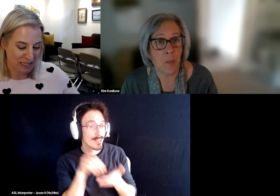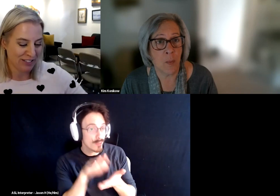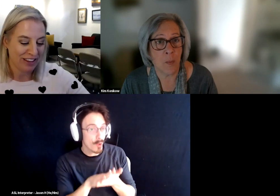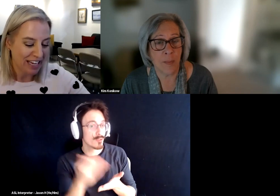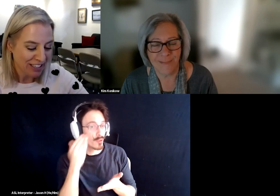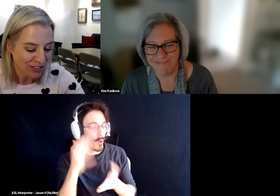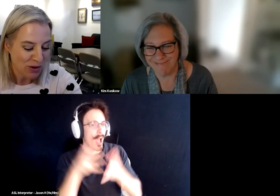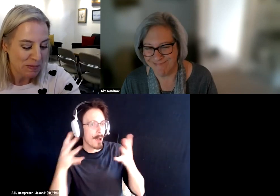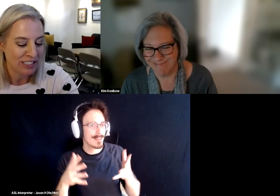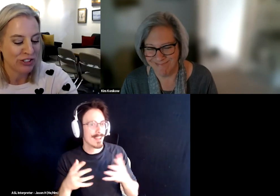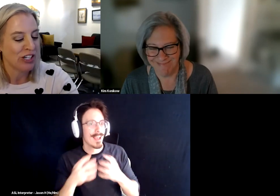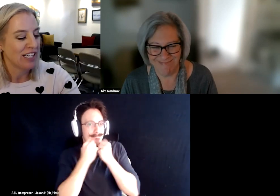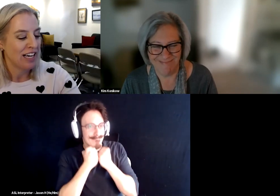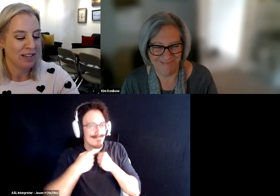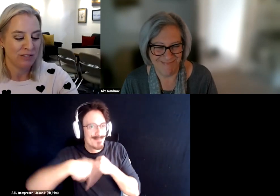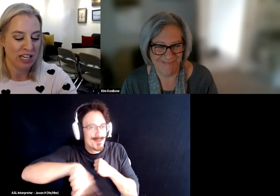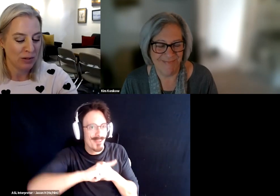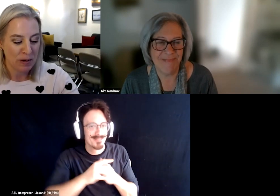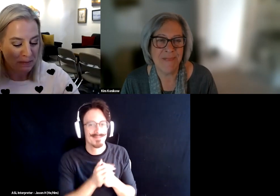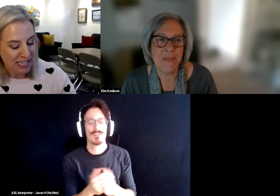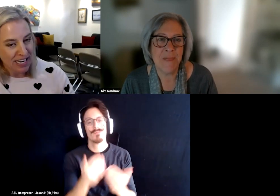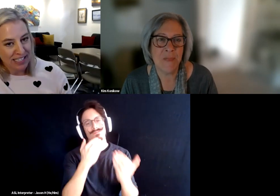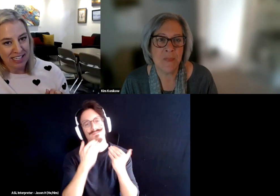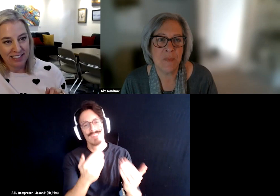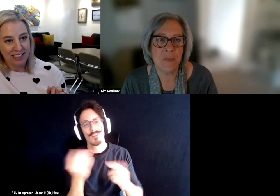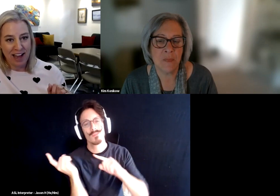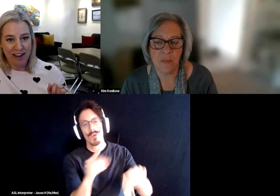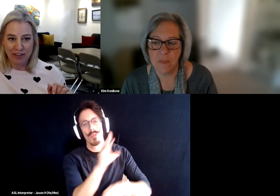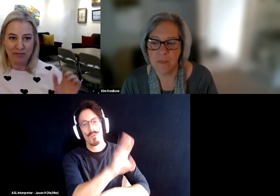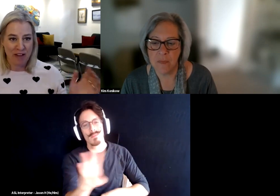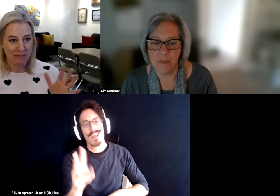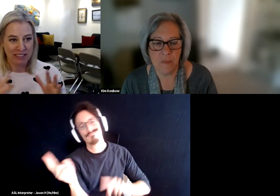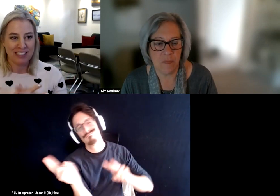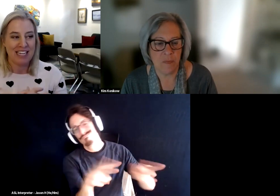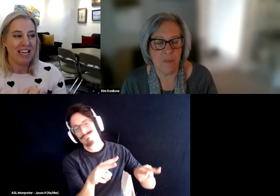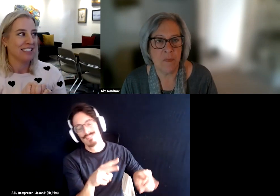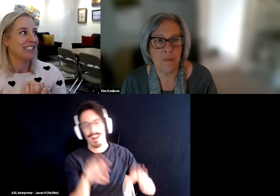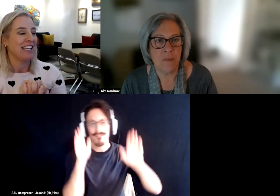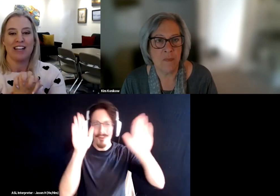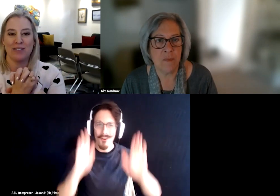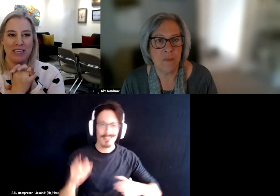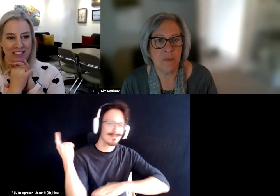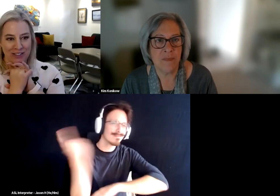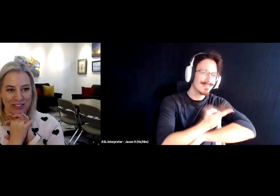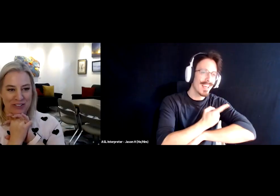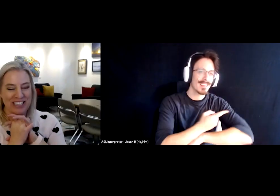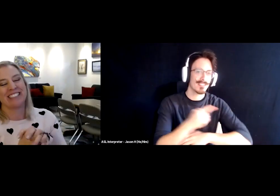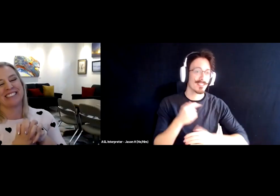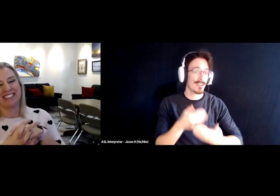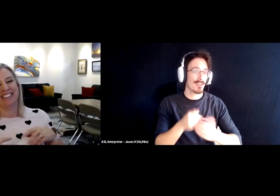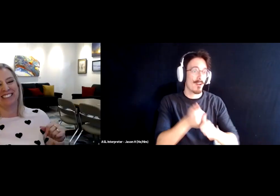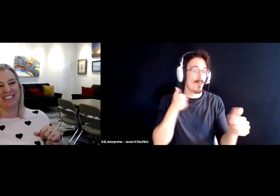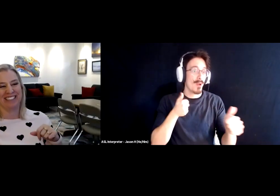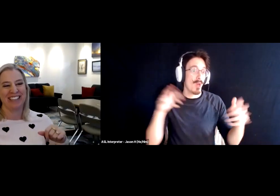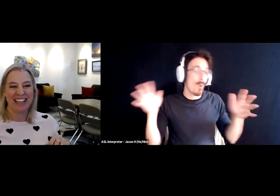you mean to me so thank you so much um check the website and have a fabulous day just stay out of the wind in North Dakota